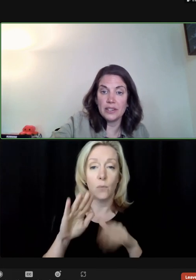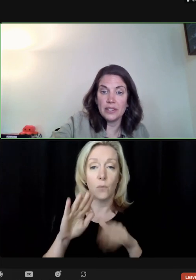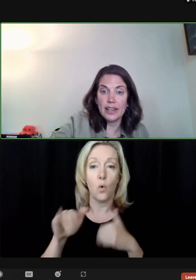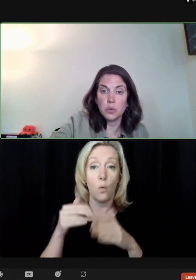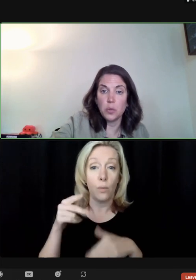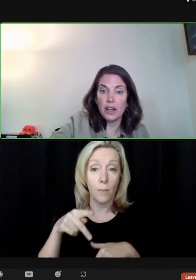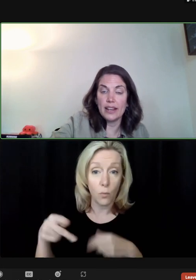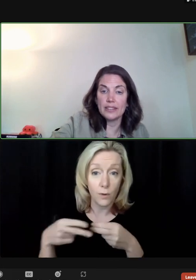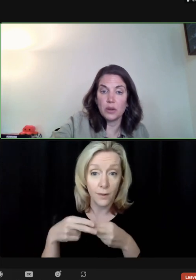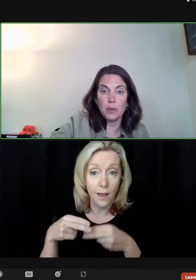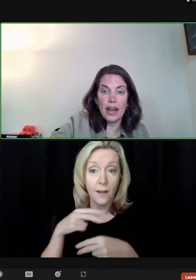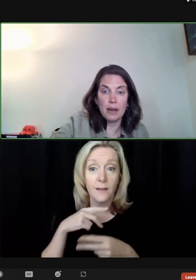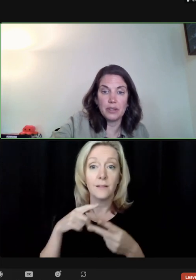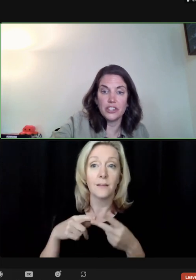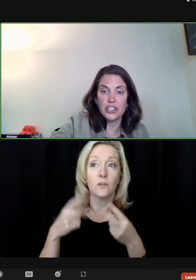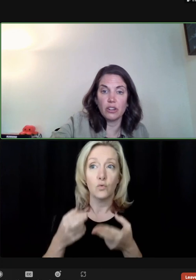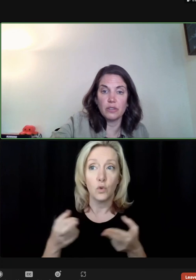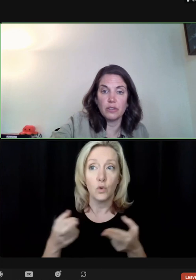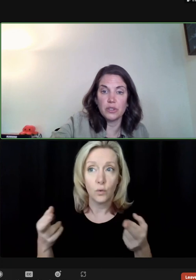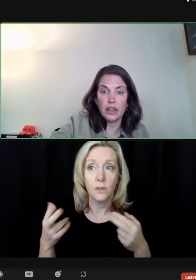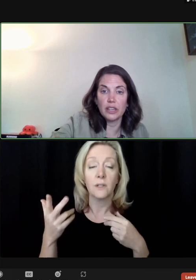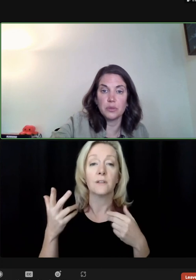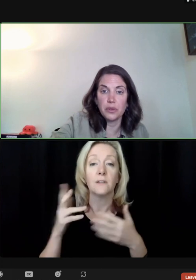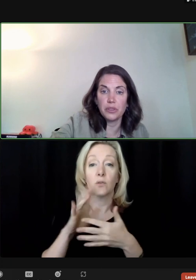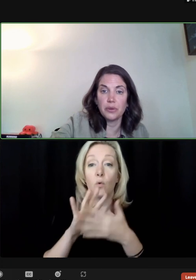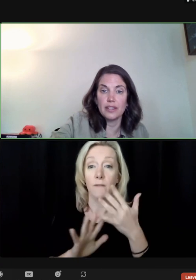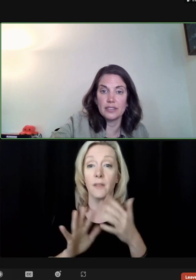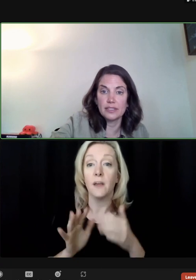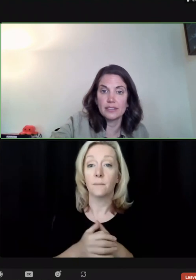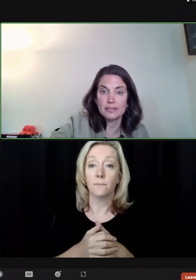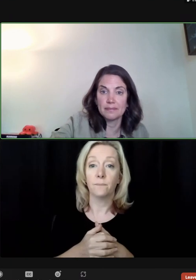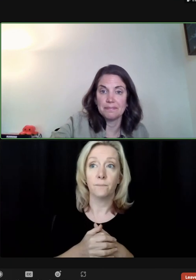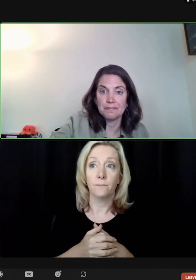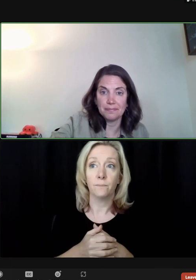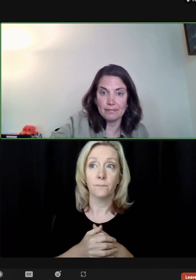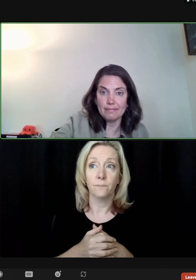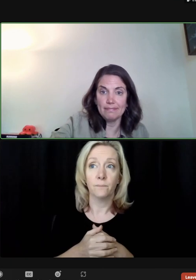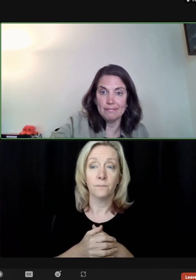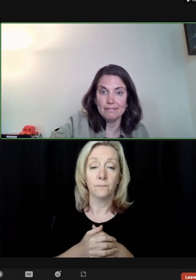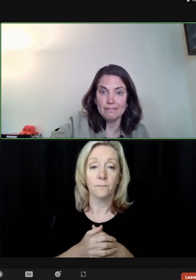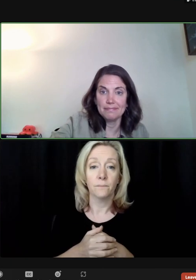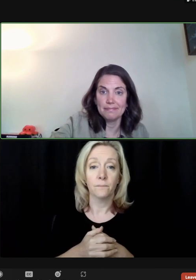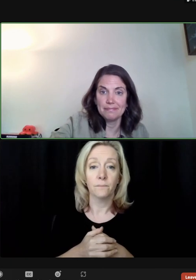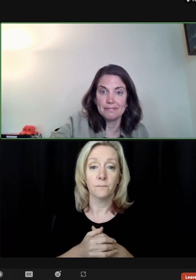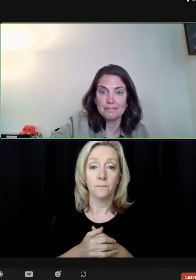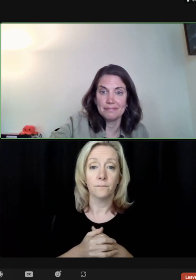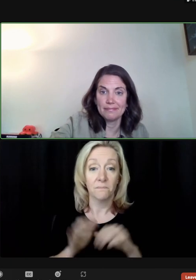the PowerPoint, as well as I will happily share all of those documents with you guys.